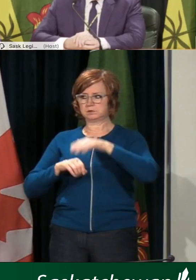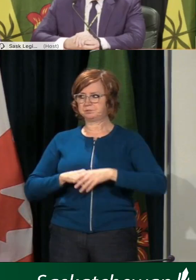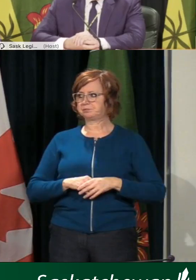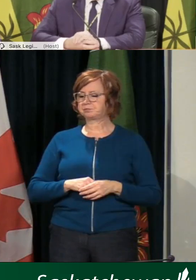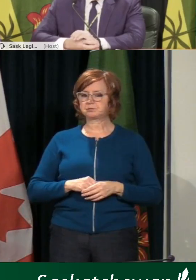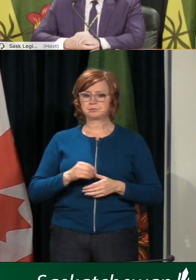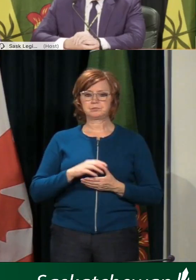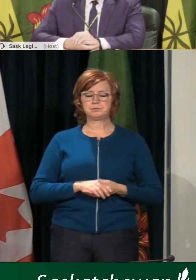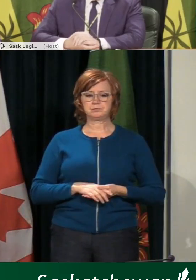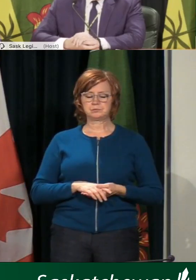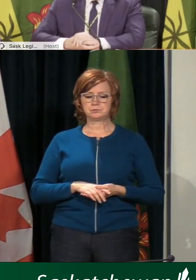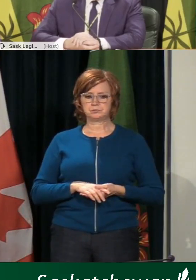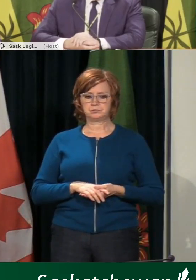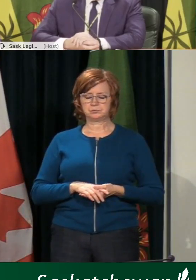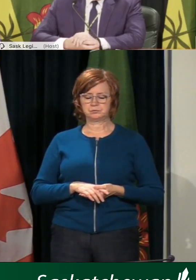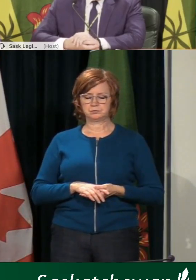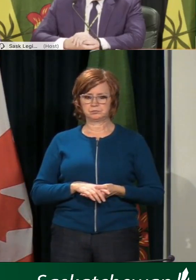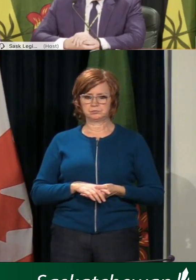that the